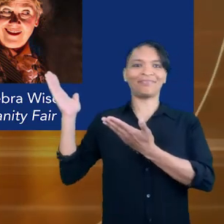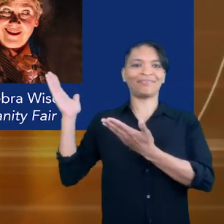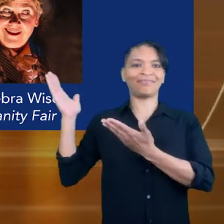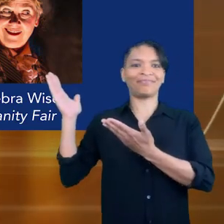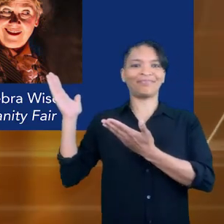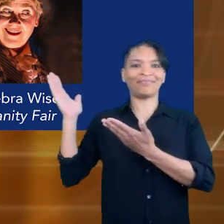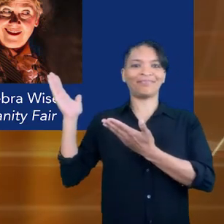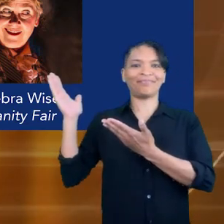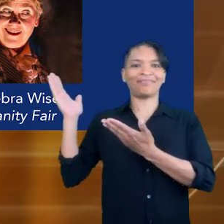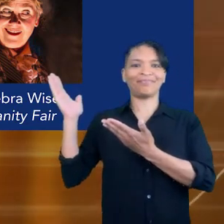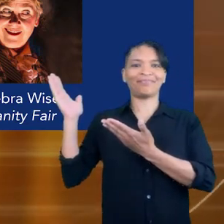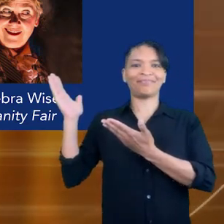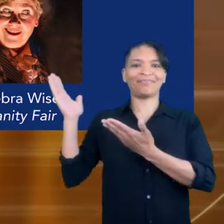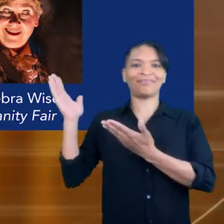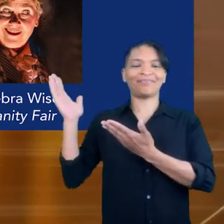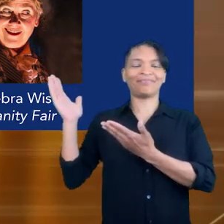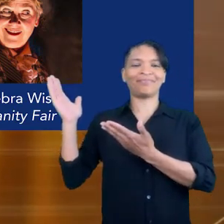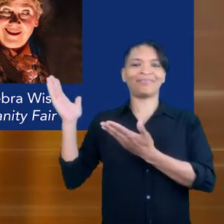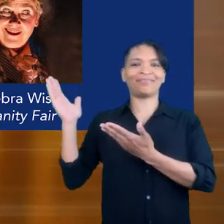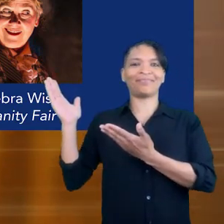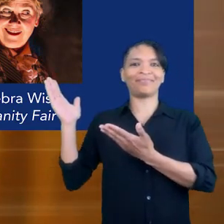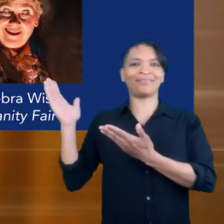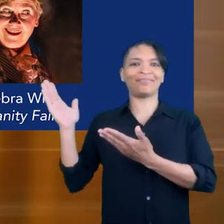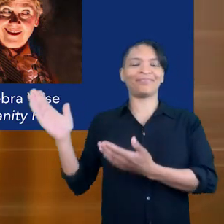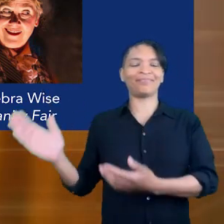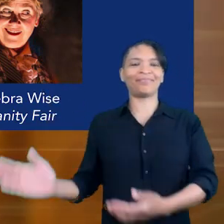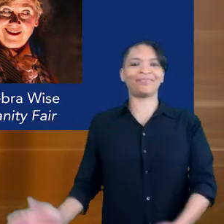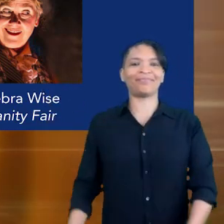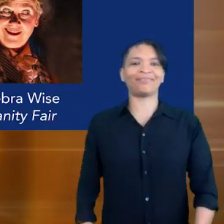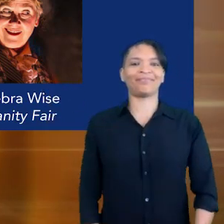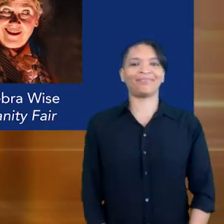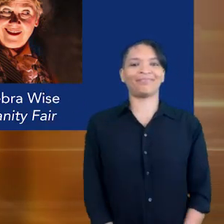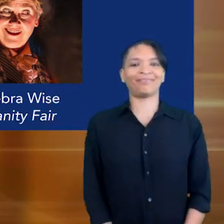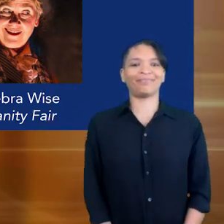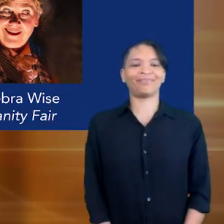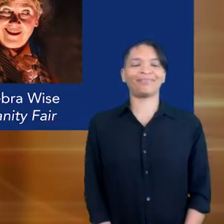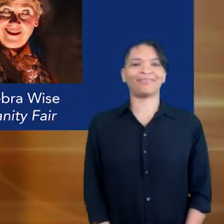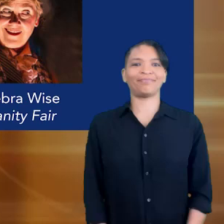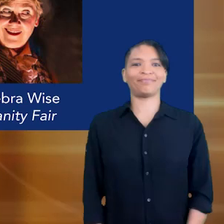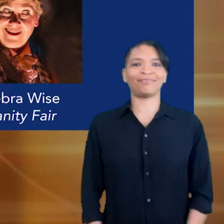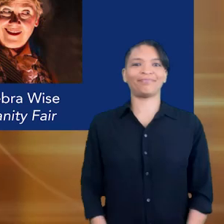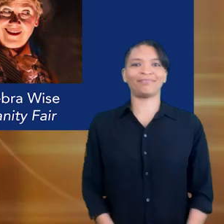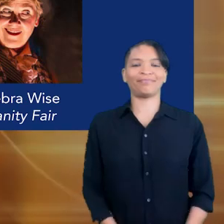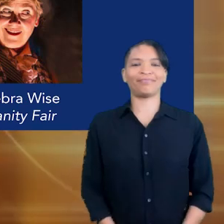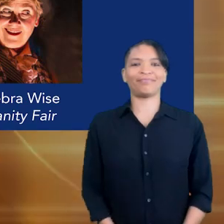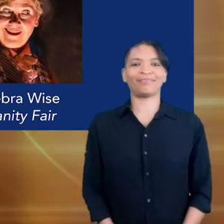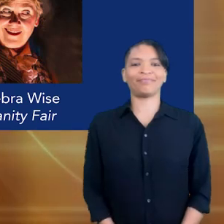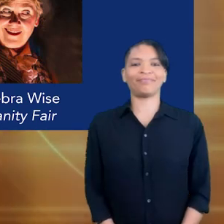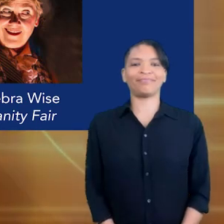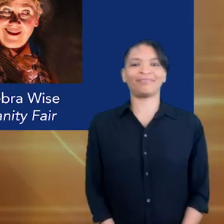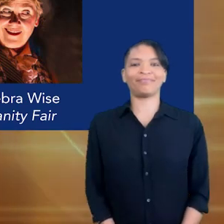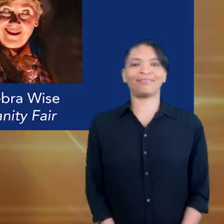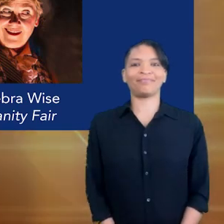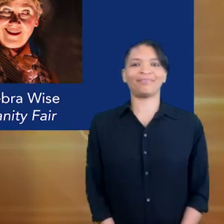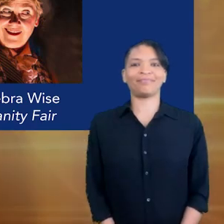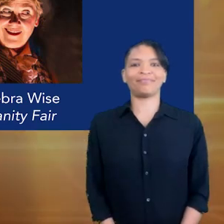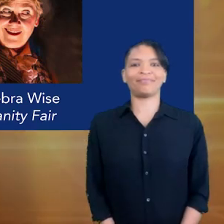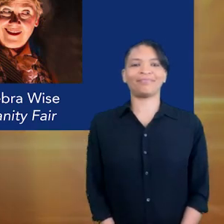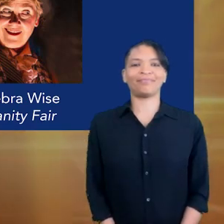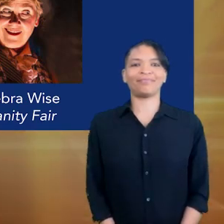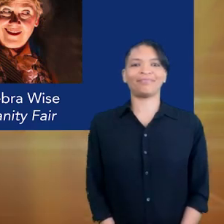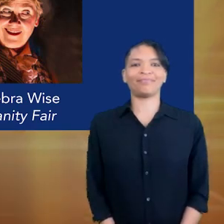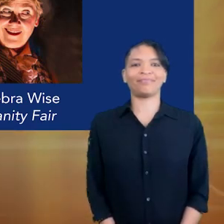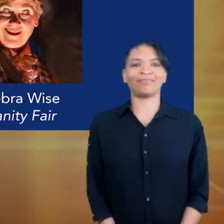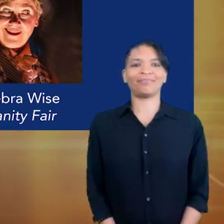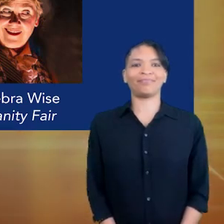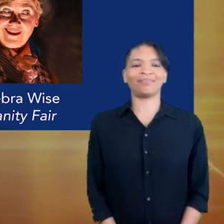Roach, Schoolgirls or the African Mean Girls Play, Speakeasy Stage Company; Karen